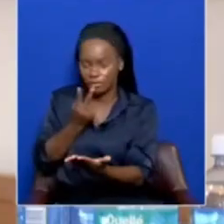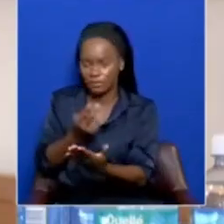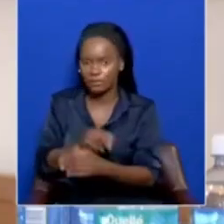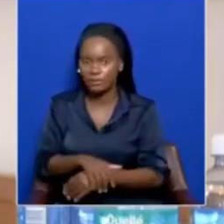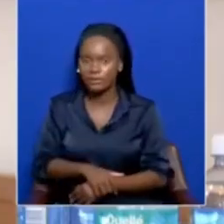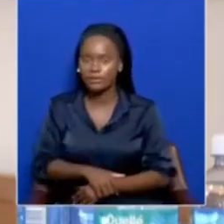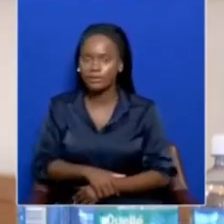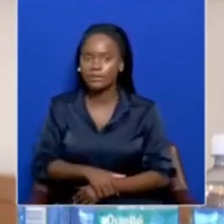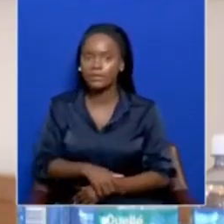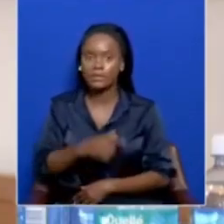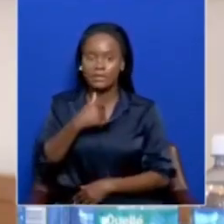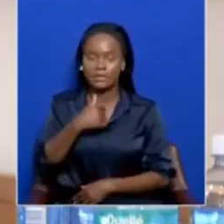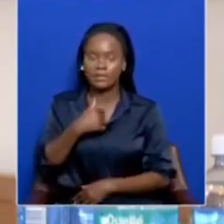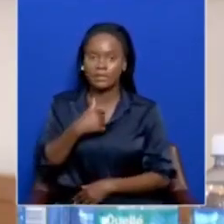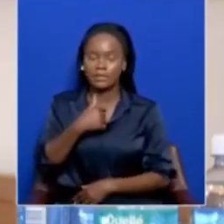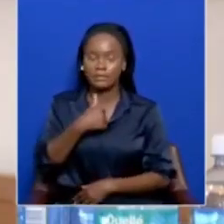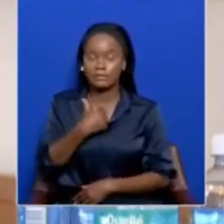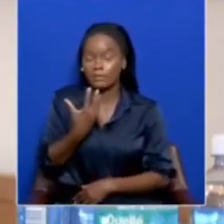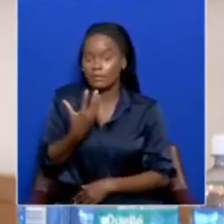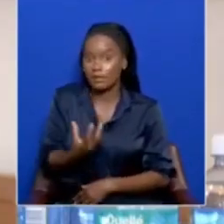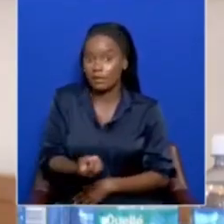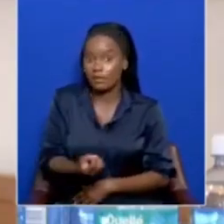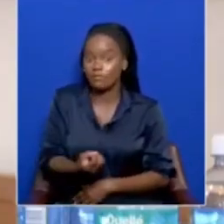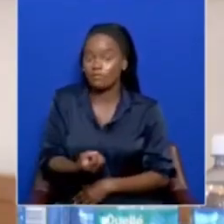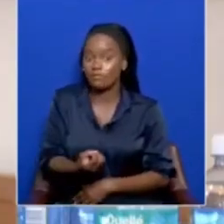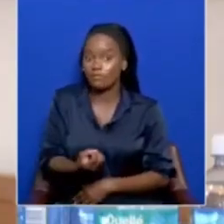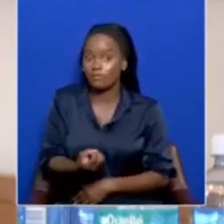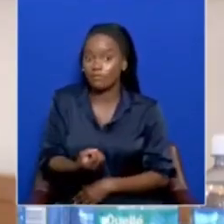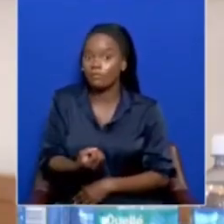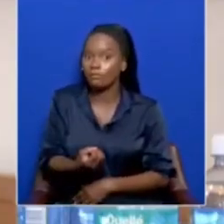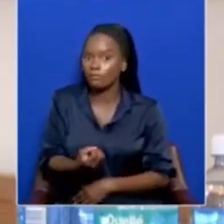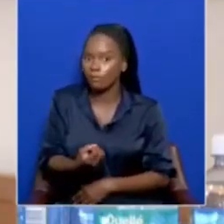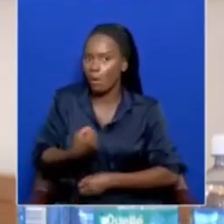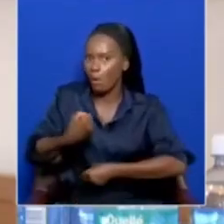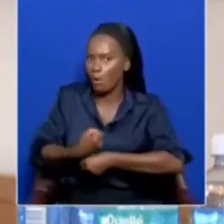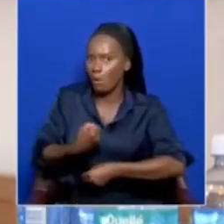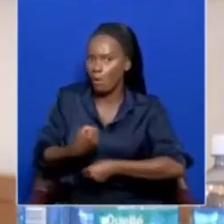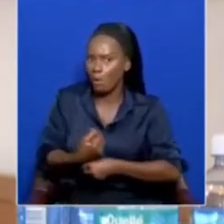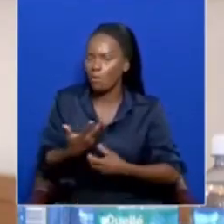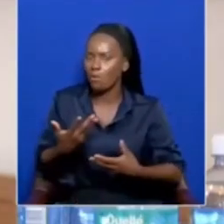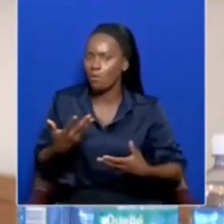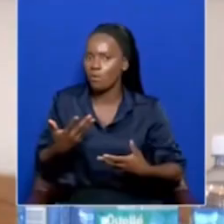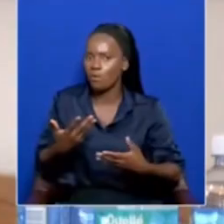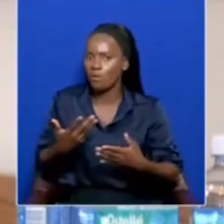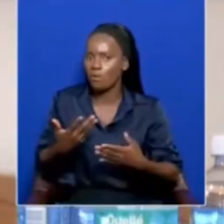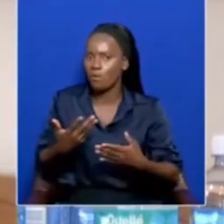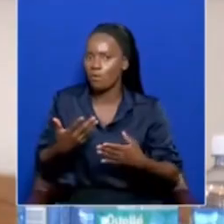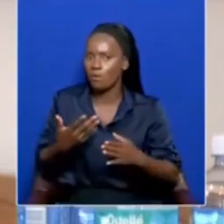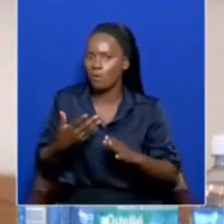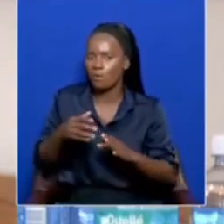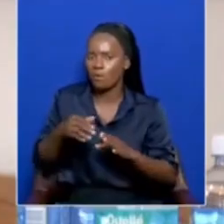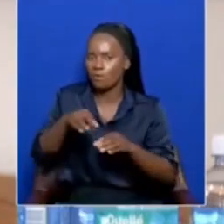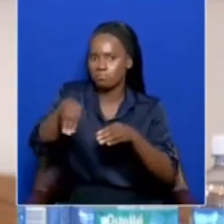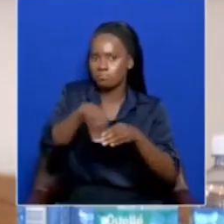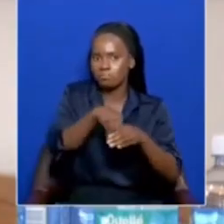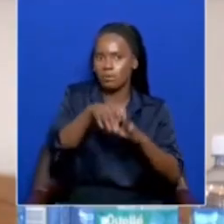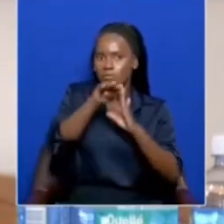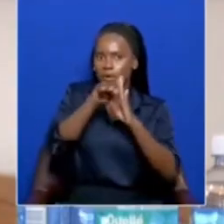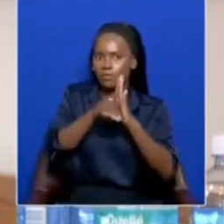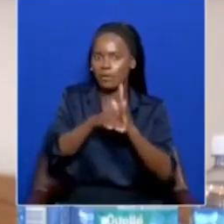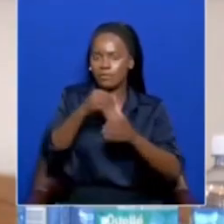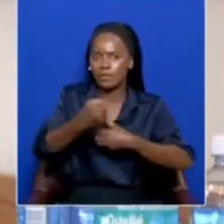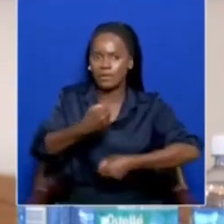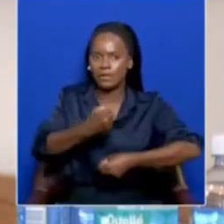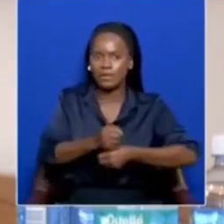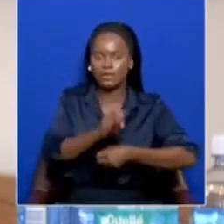into the program since 2019 as I'm a compelled state witness in a high